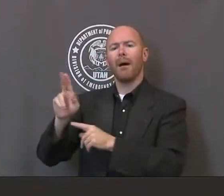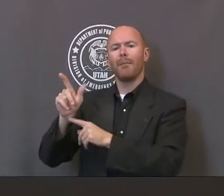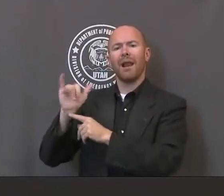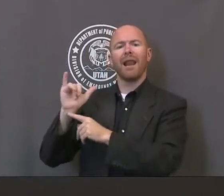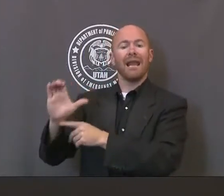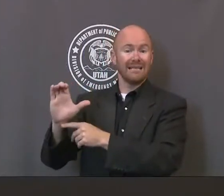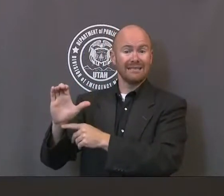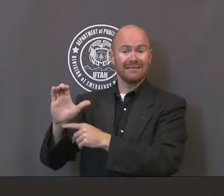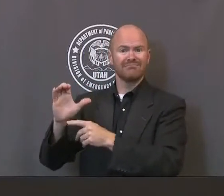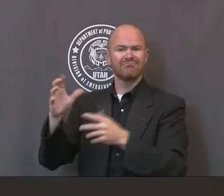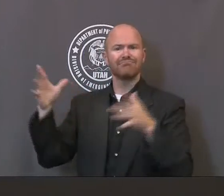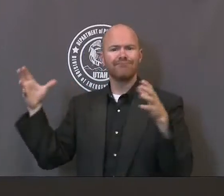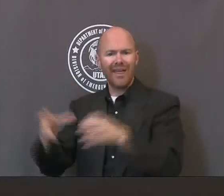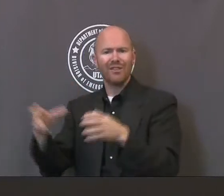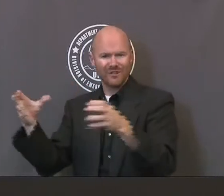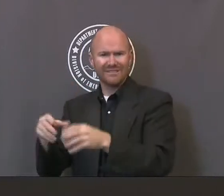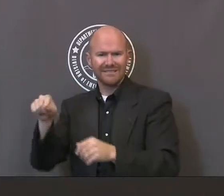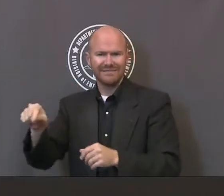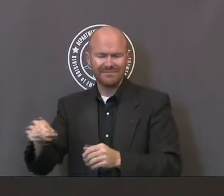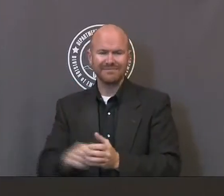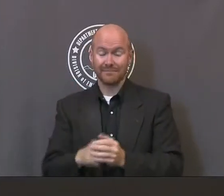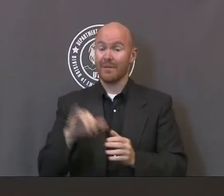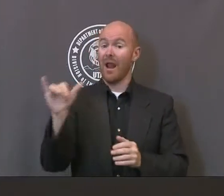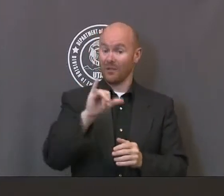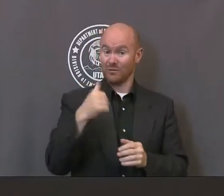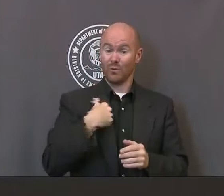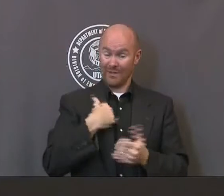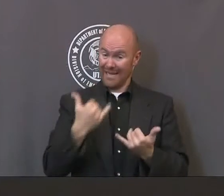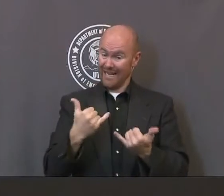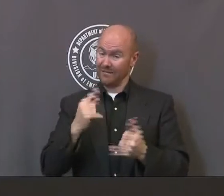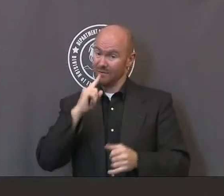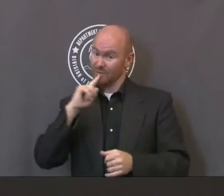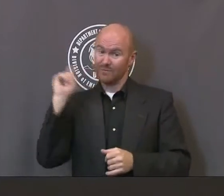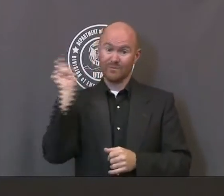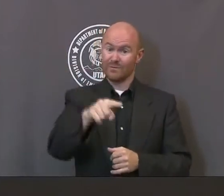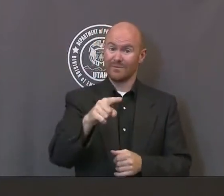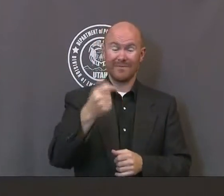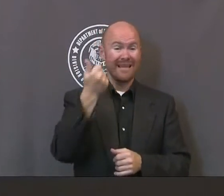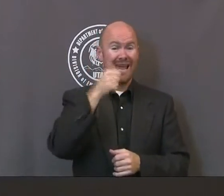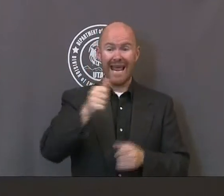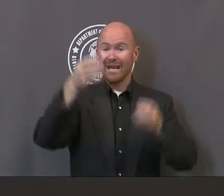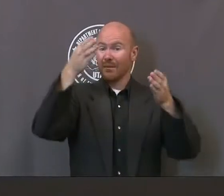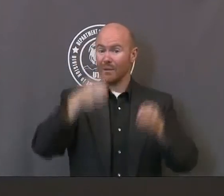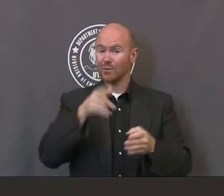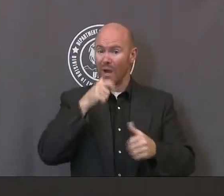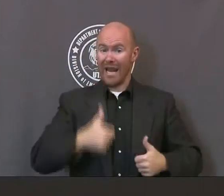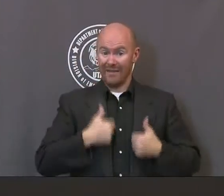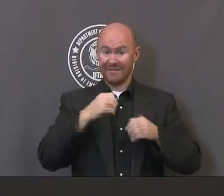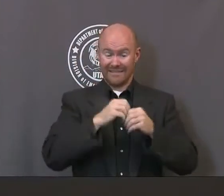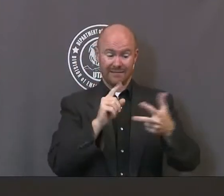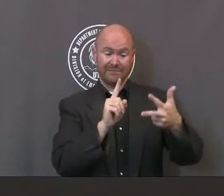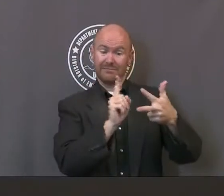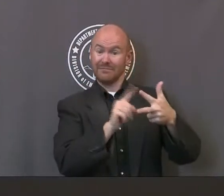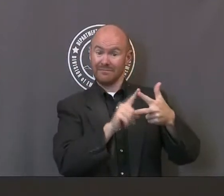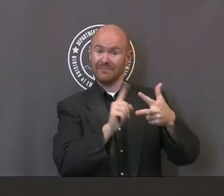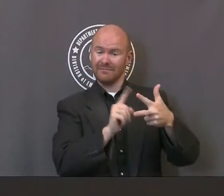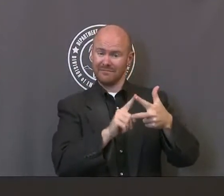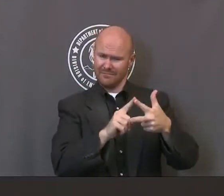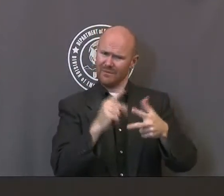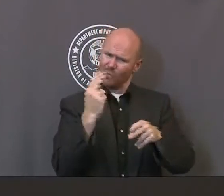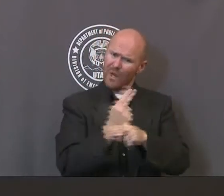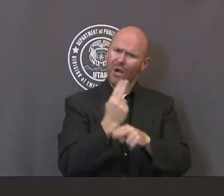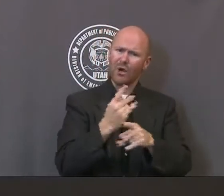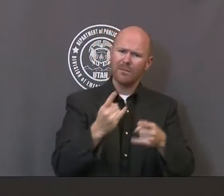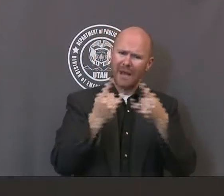transmission level, in addition to that, we're issuing a directive to all persons living in moderate transmission areas to also wear masks